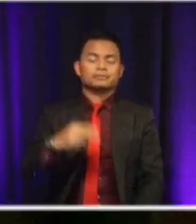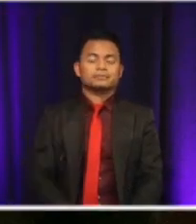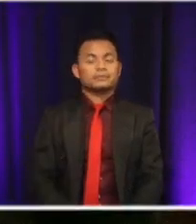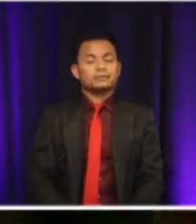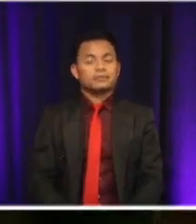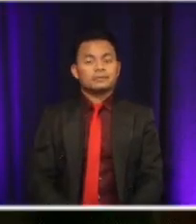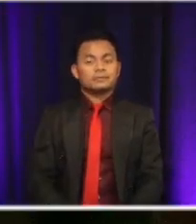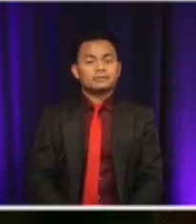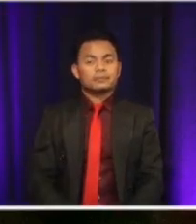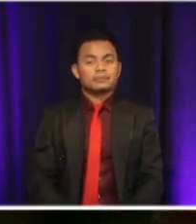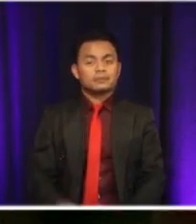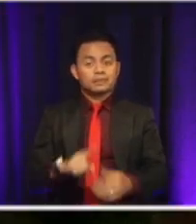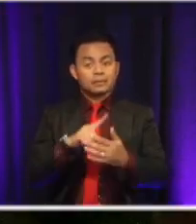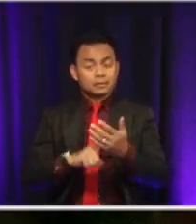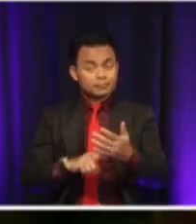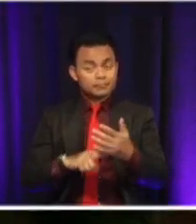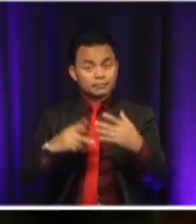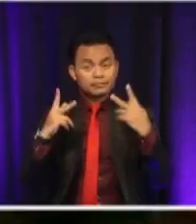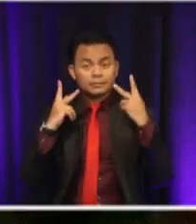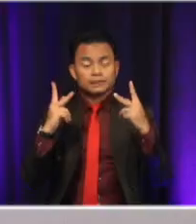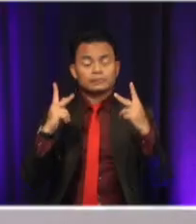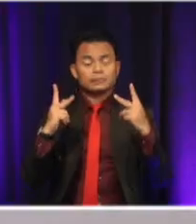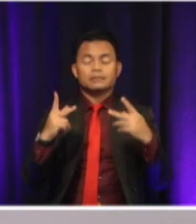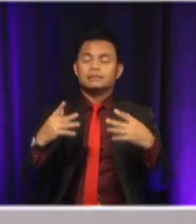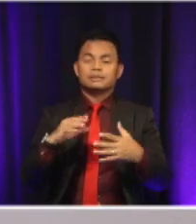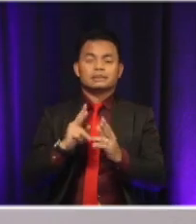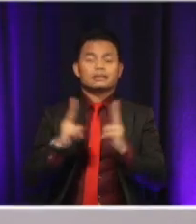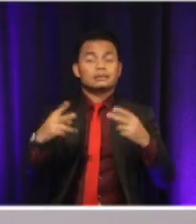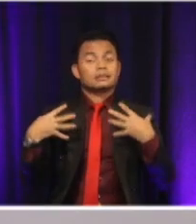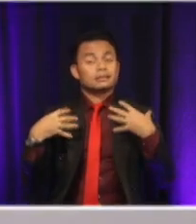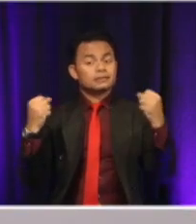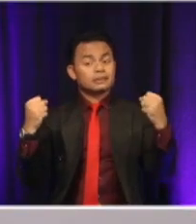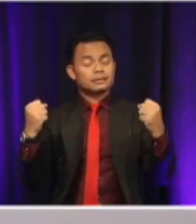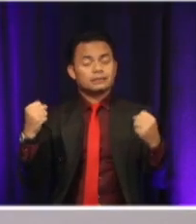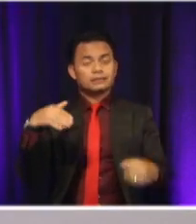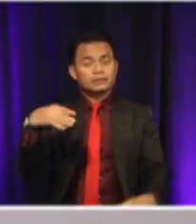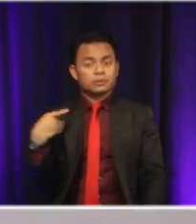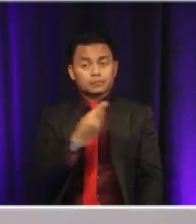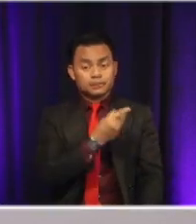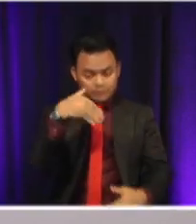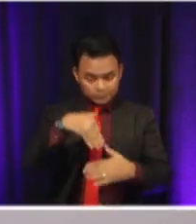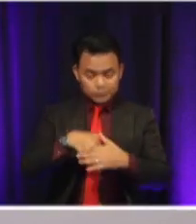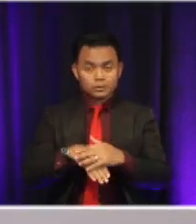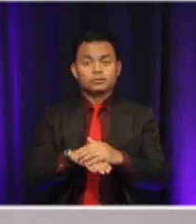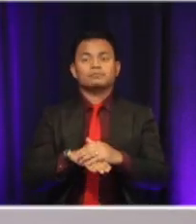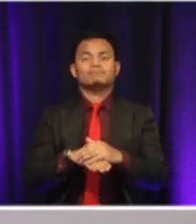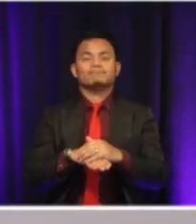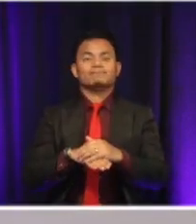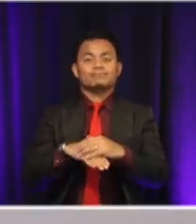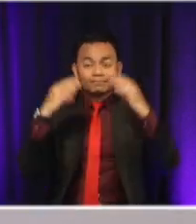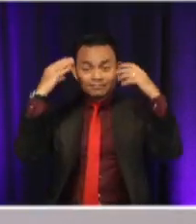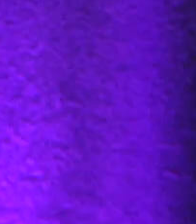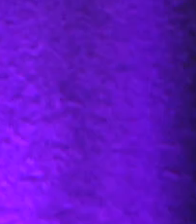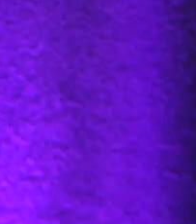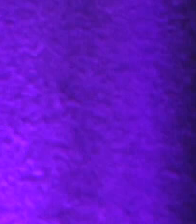I'm all right. And you? I'm doing great, teacher. Before we get started, teacher, I would first like to introduce as well our sign language interpreter